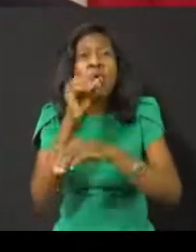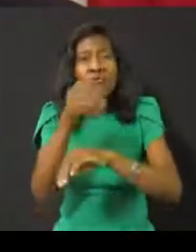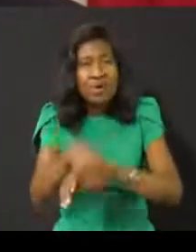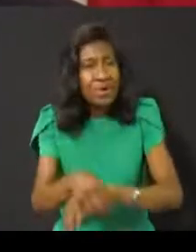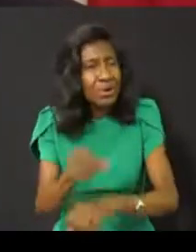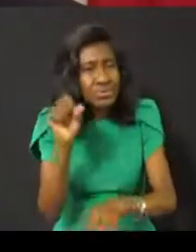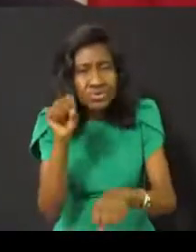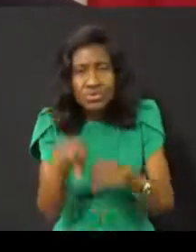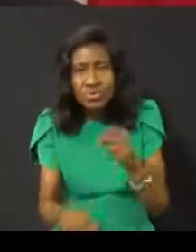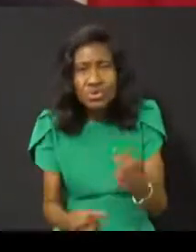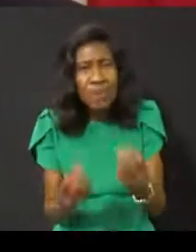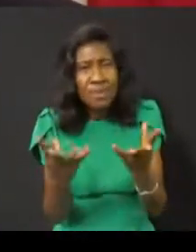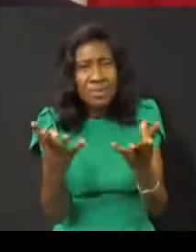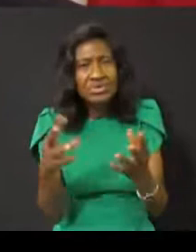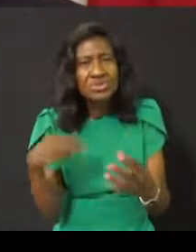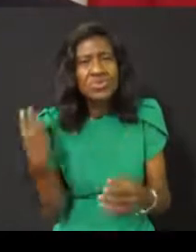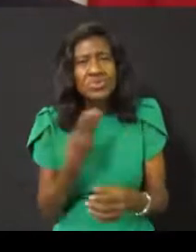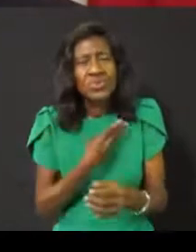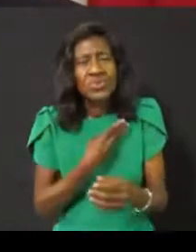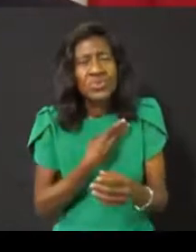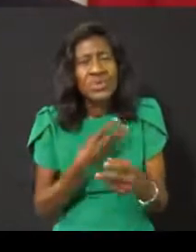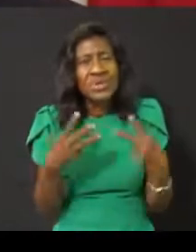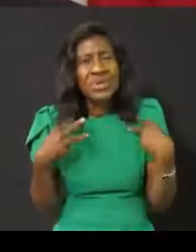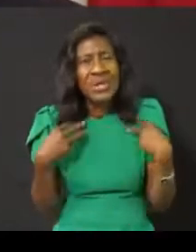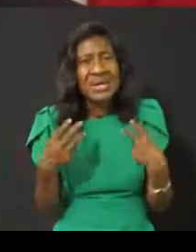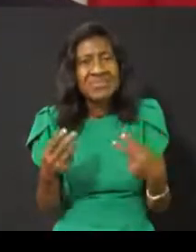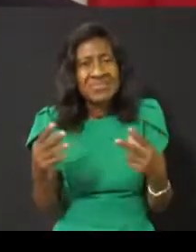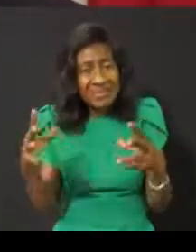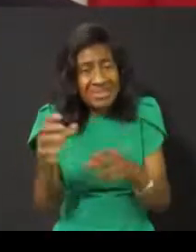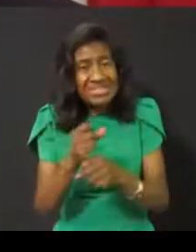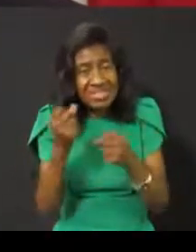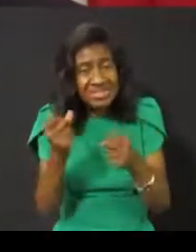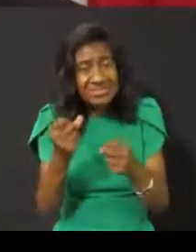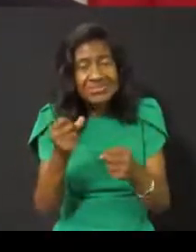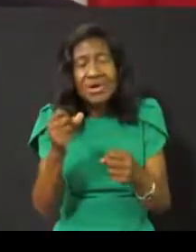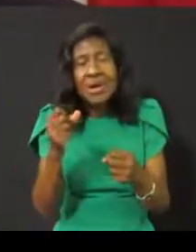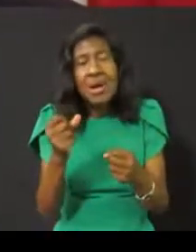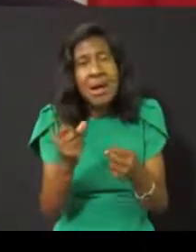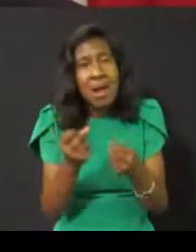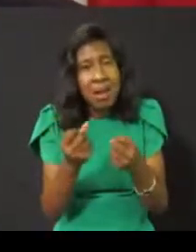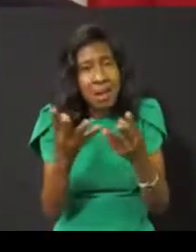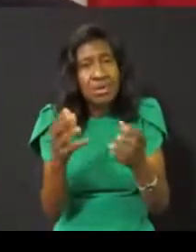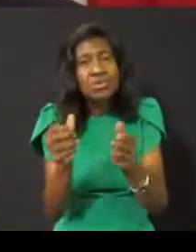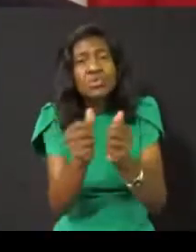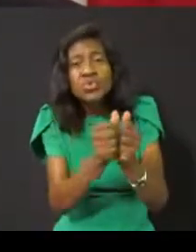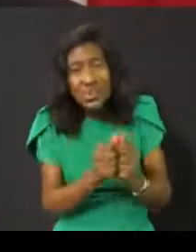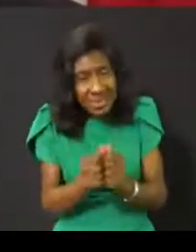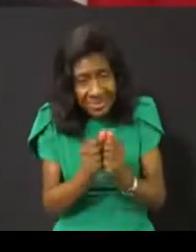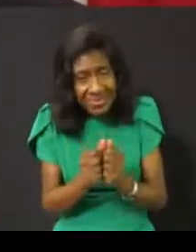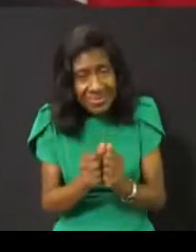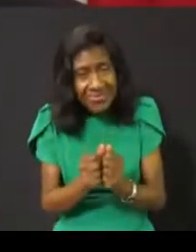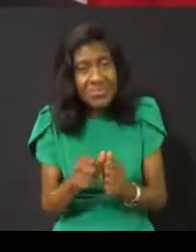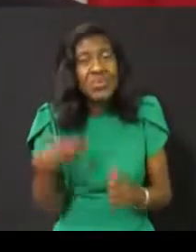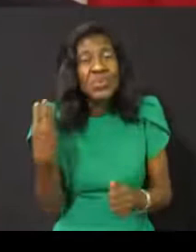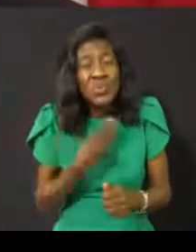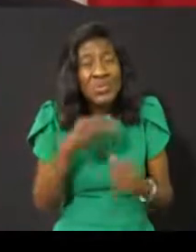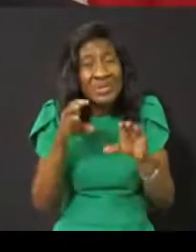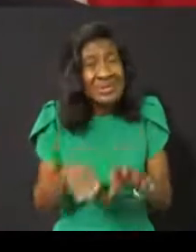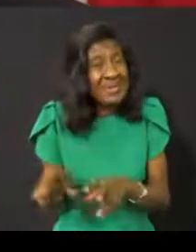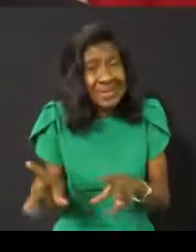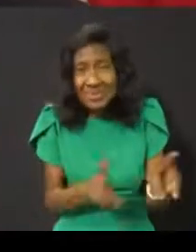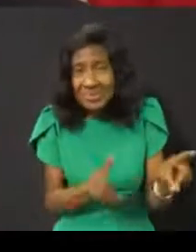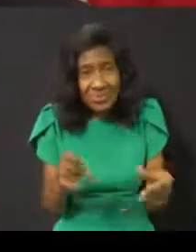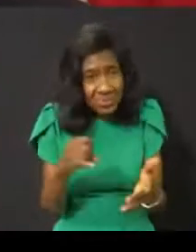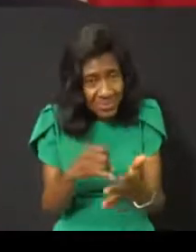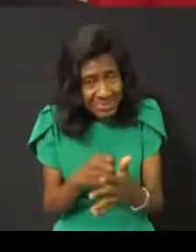much together. If there is a country in the world that can achieve that, it is us. Why?